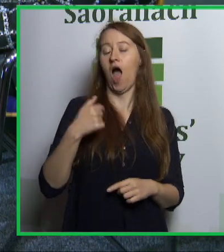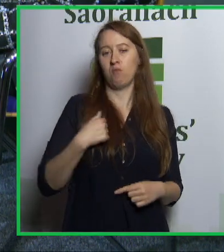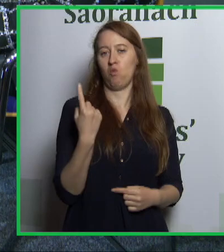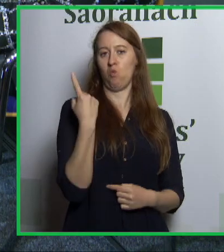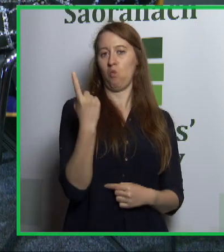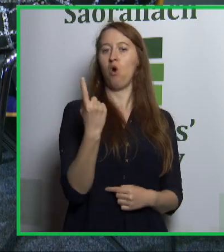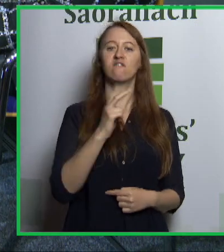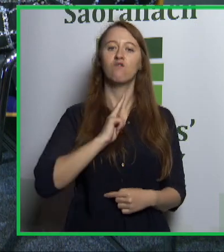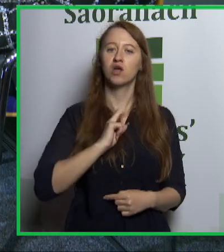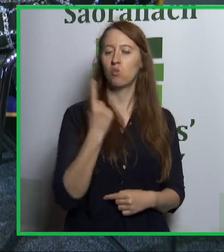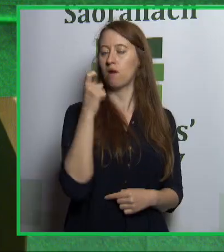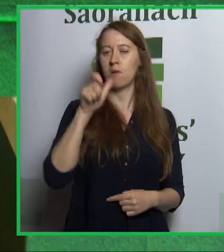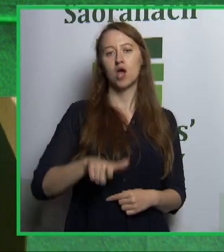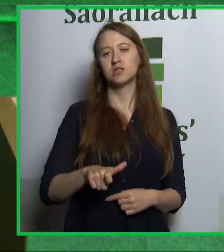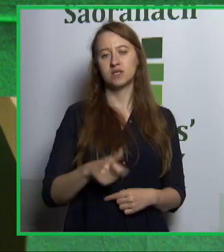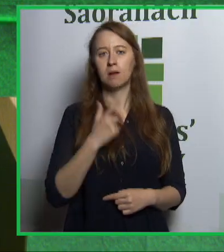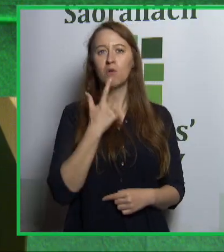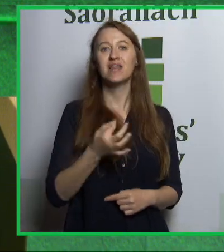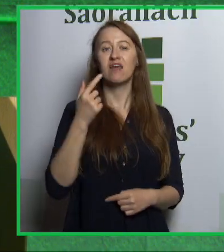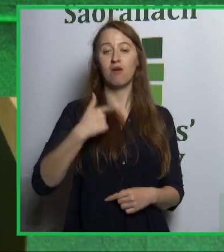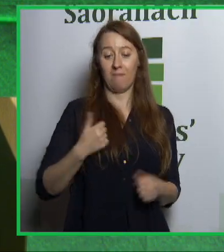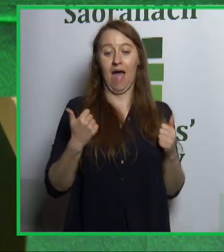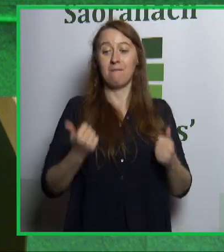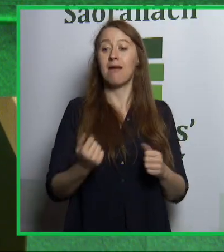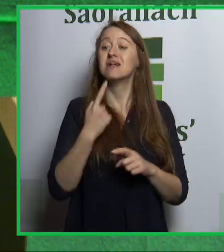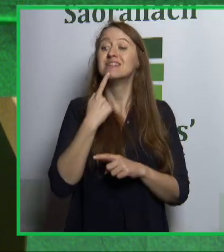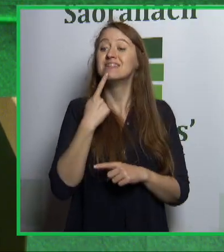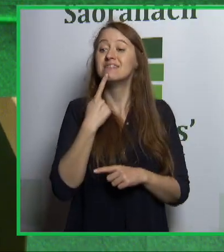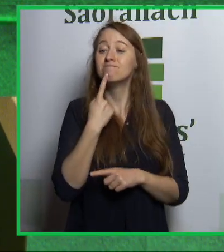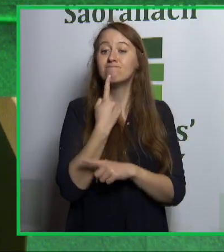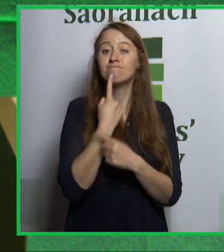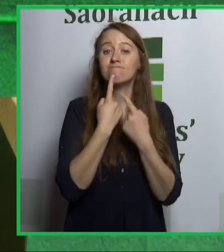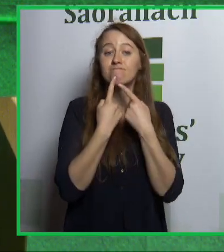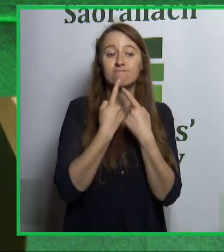one voice, like, but if I could say to someone, like,